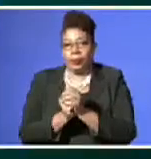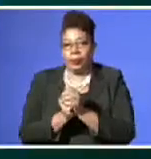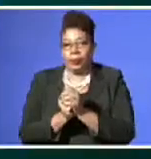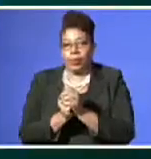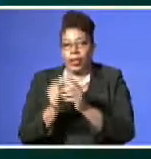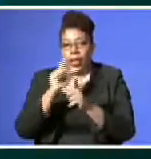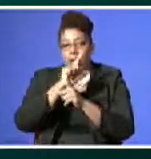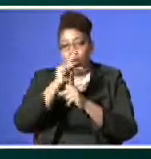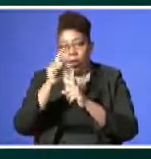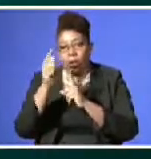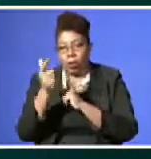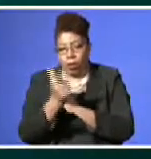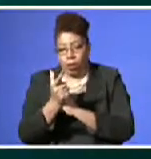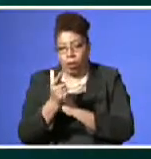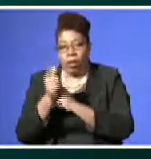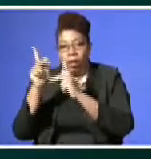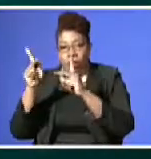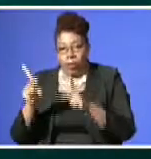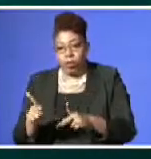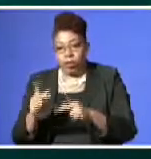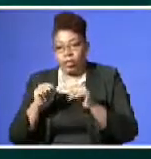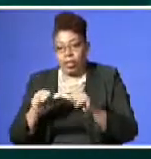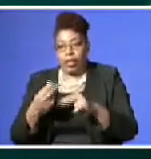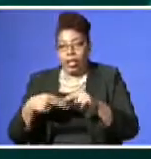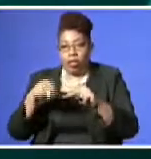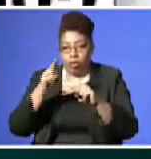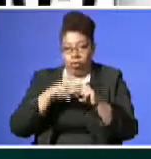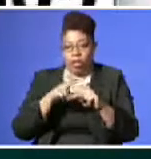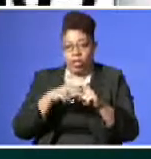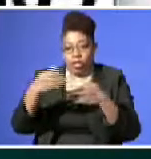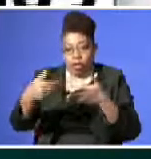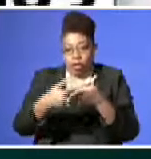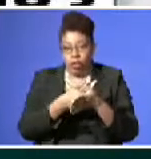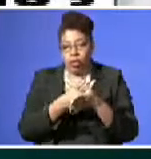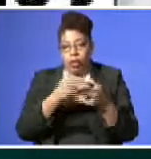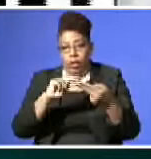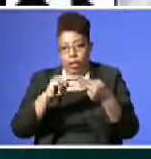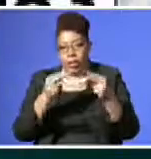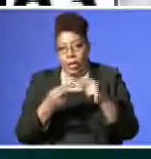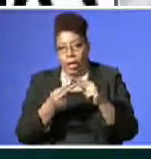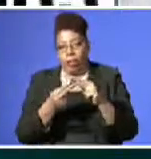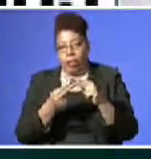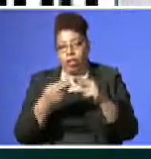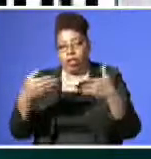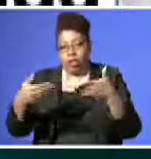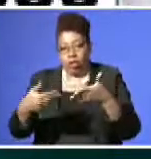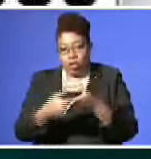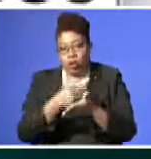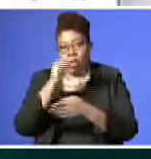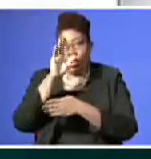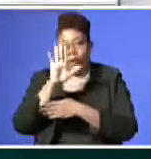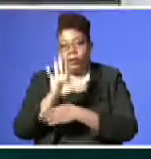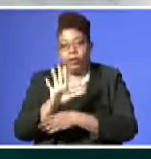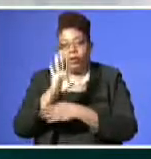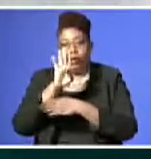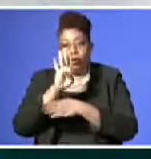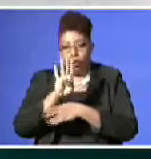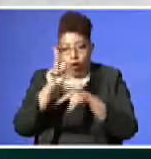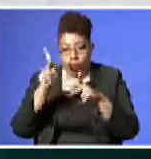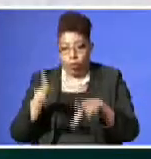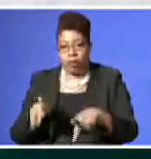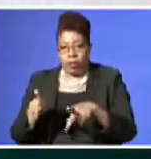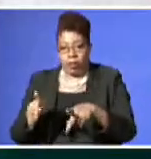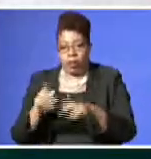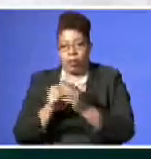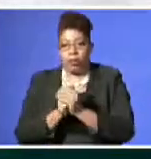Local COVID-19 cases still on the rise, with the latest dashboard pointing to 54 new infections. Recovered cases now